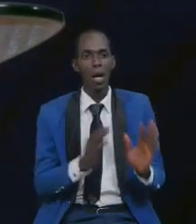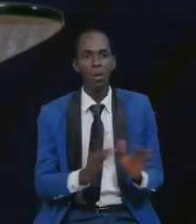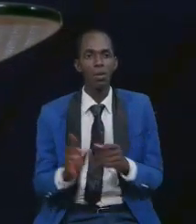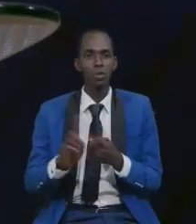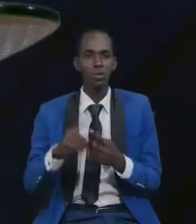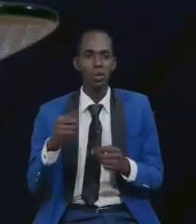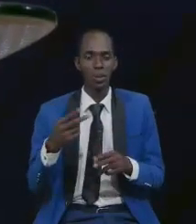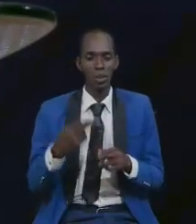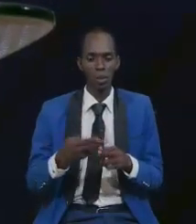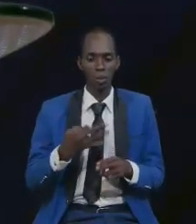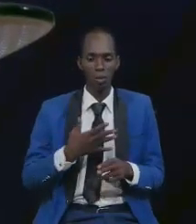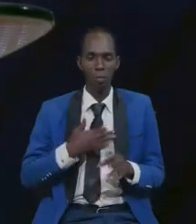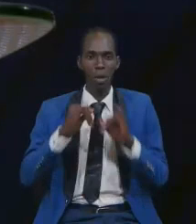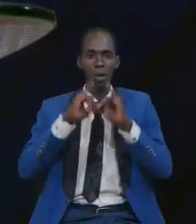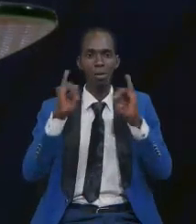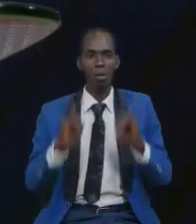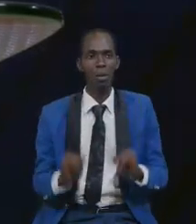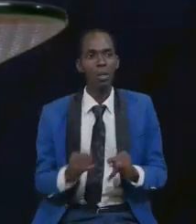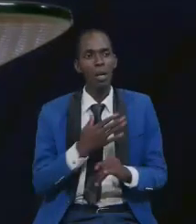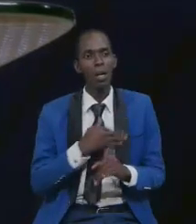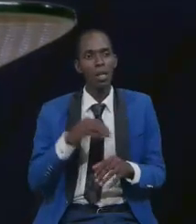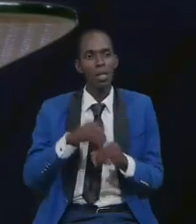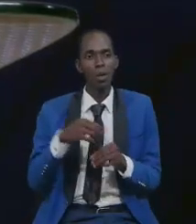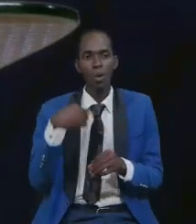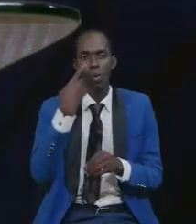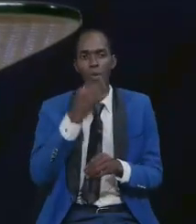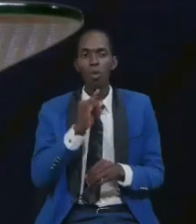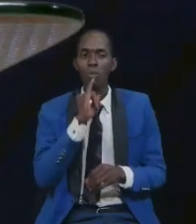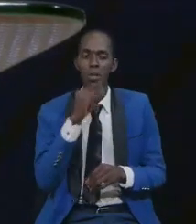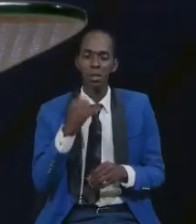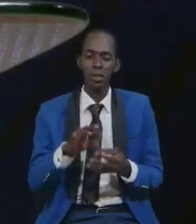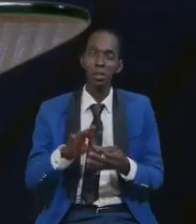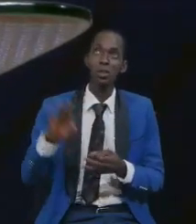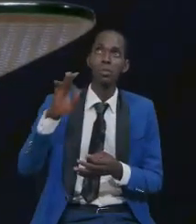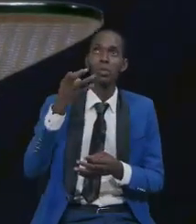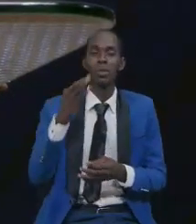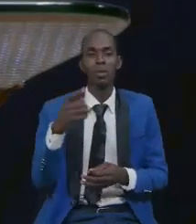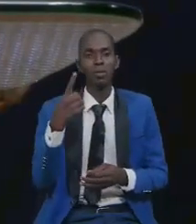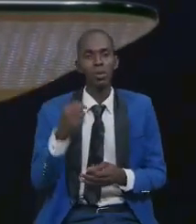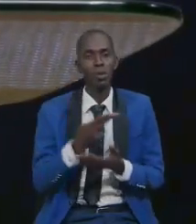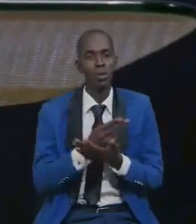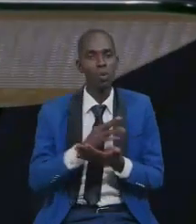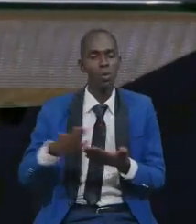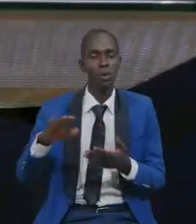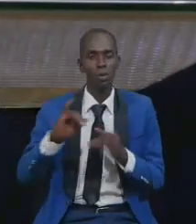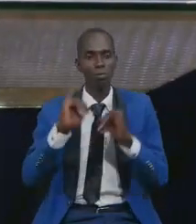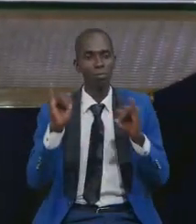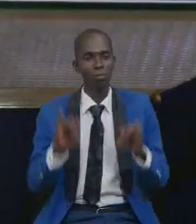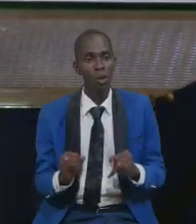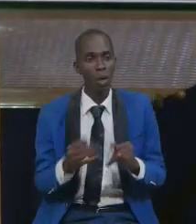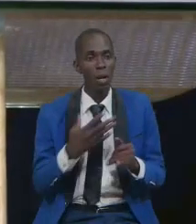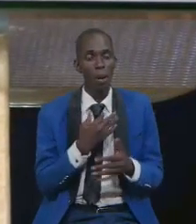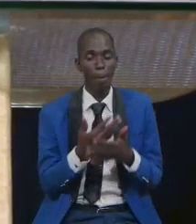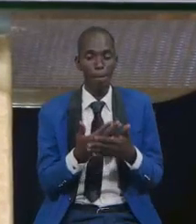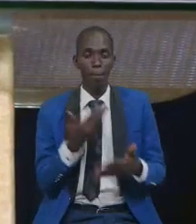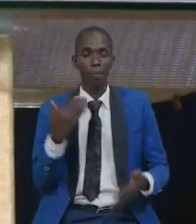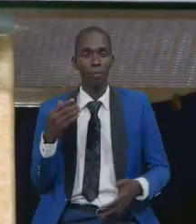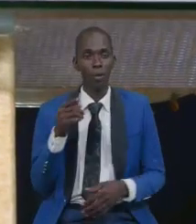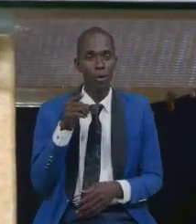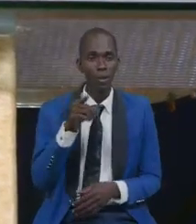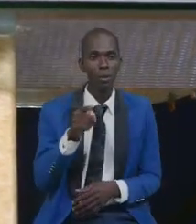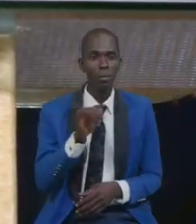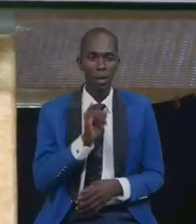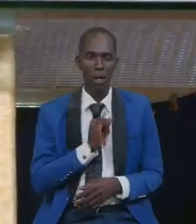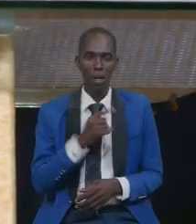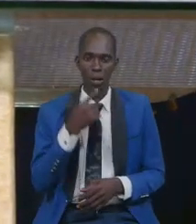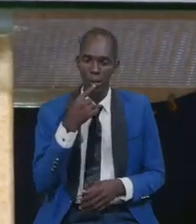in whom is the spirit of the Holy Ghost. And before him I